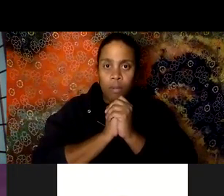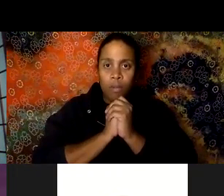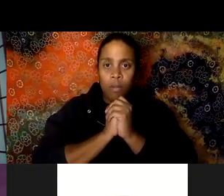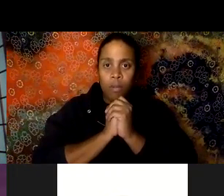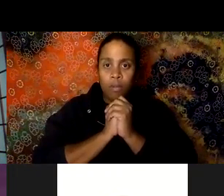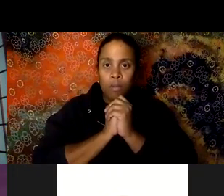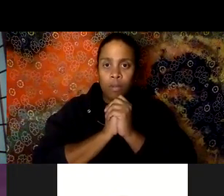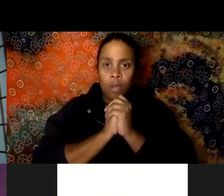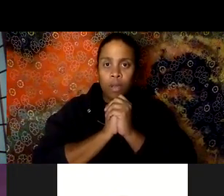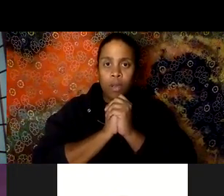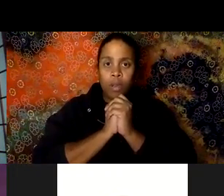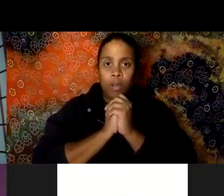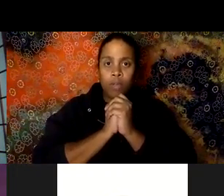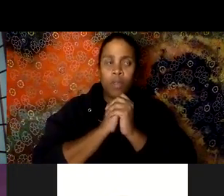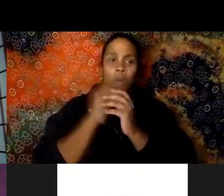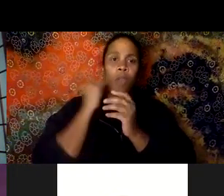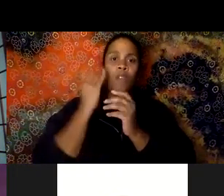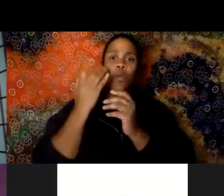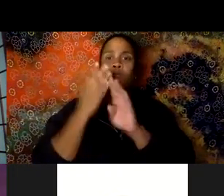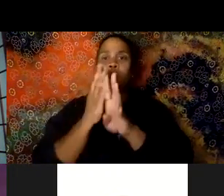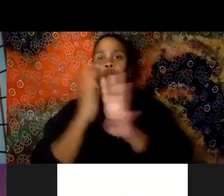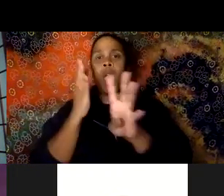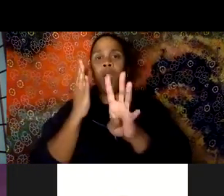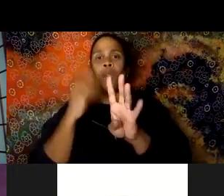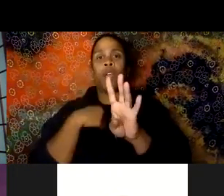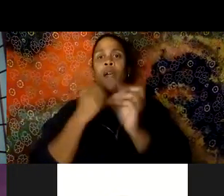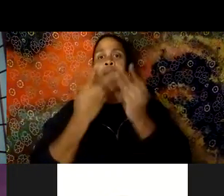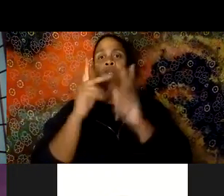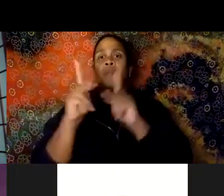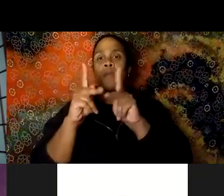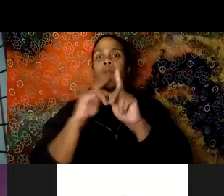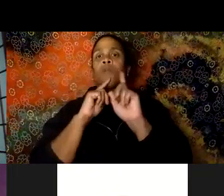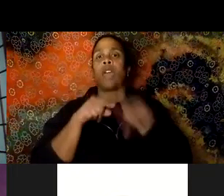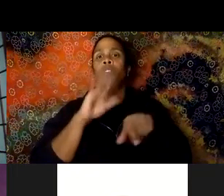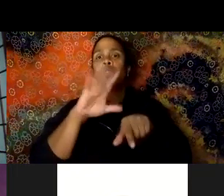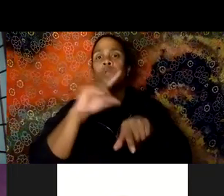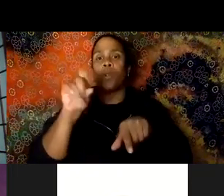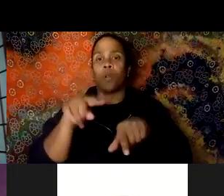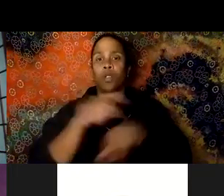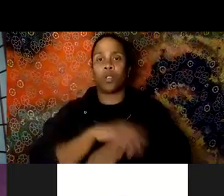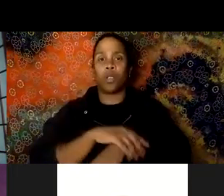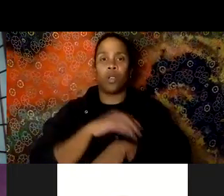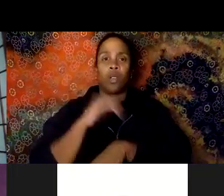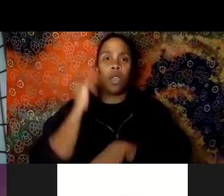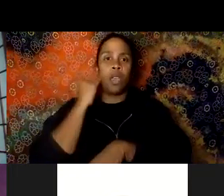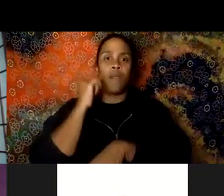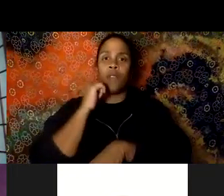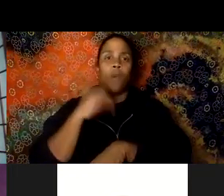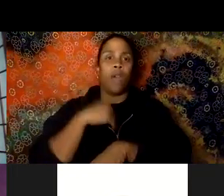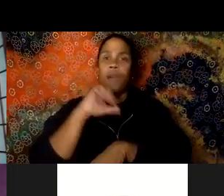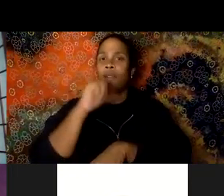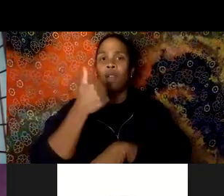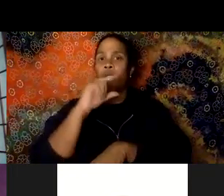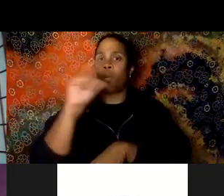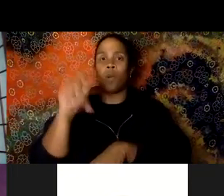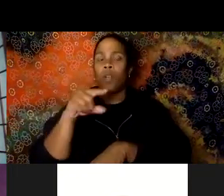so many of us answer your question. It's really up to you to do what you want to do. And if we don't have another question, I'm sure we'll find something else lovely